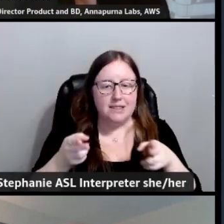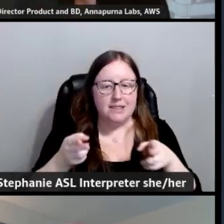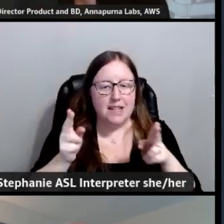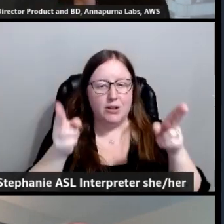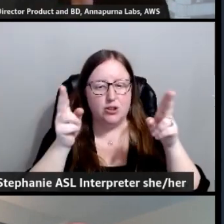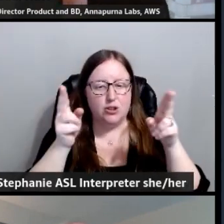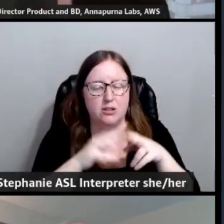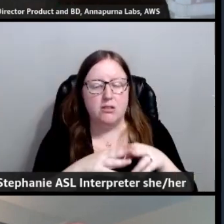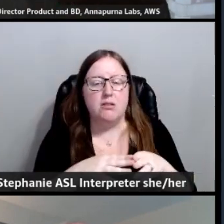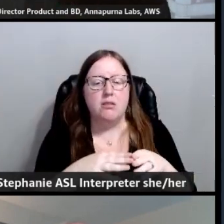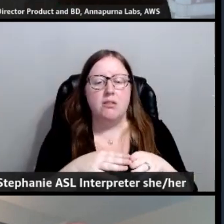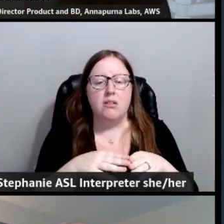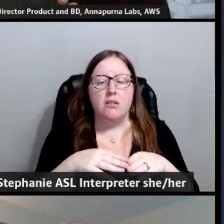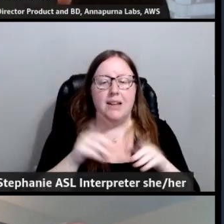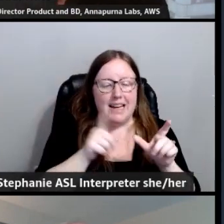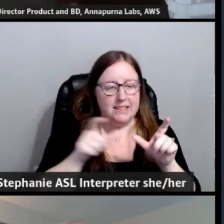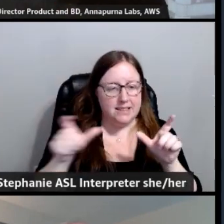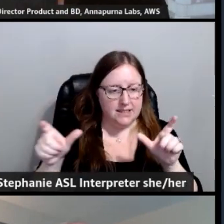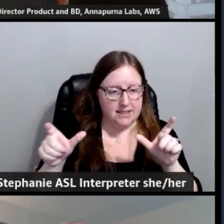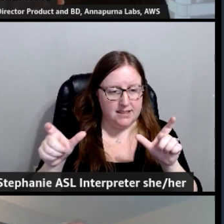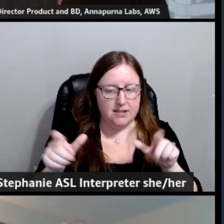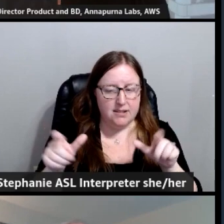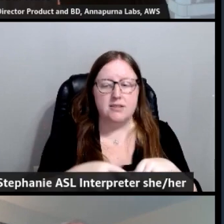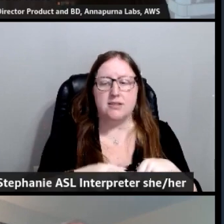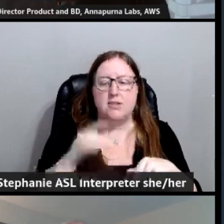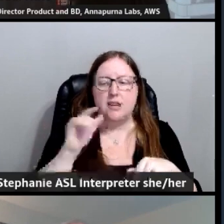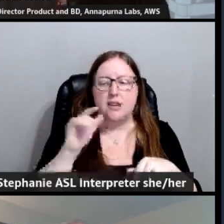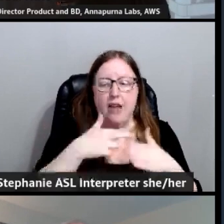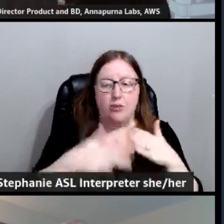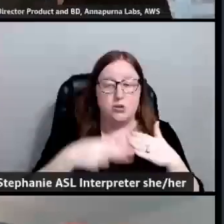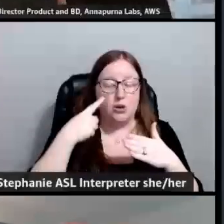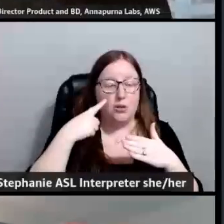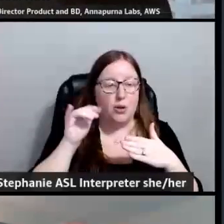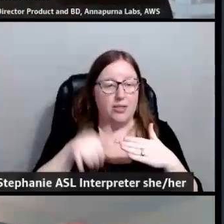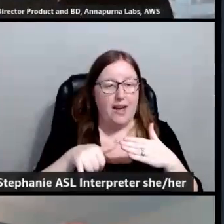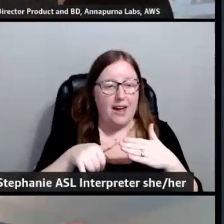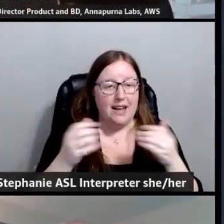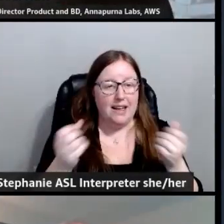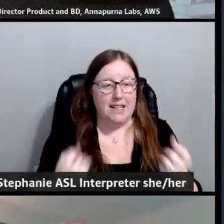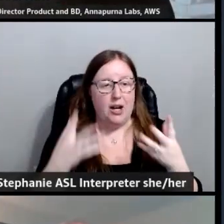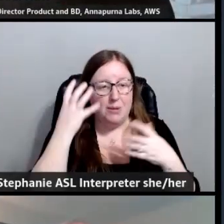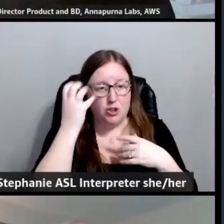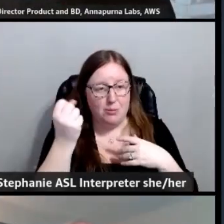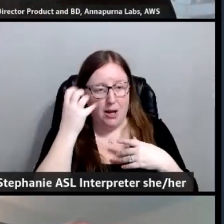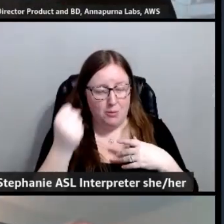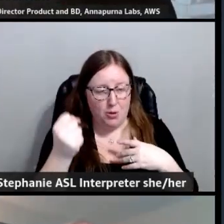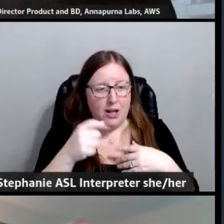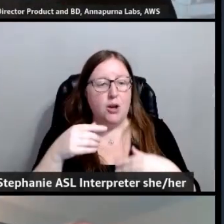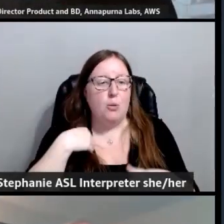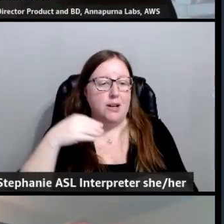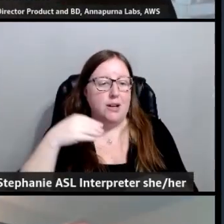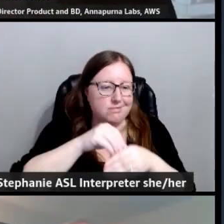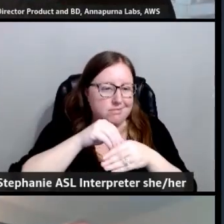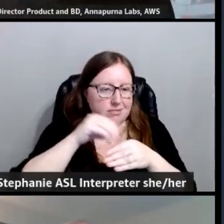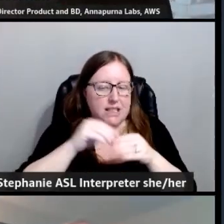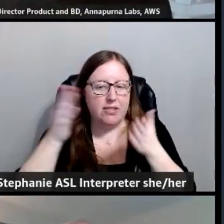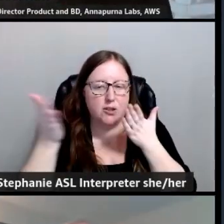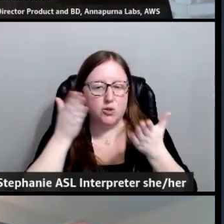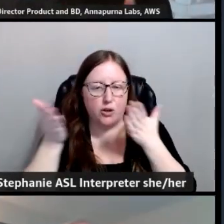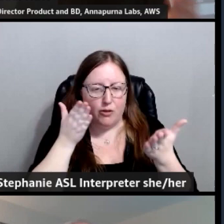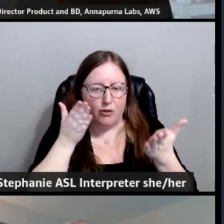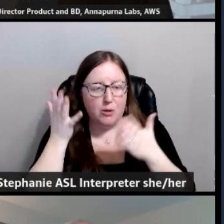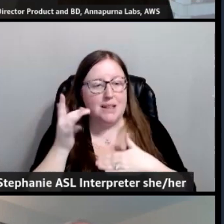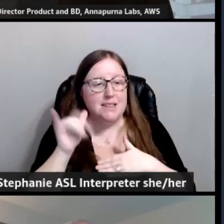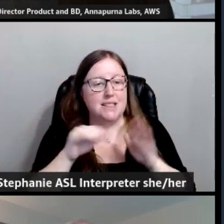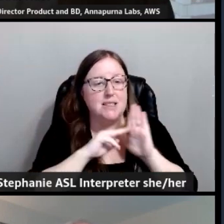accelerated compute instances, and that's the result of how much memory we packed inside the server. This model